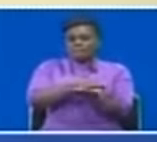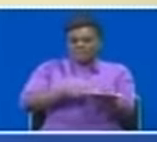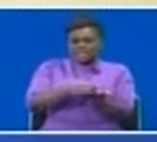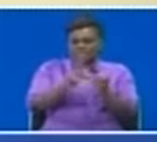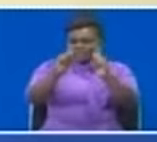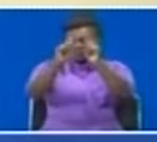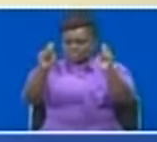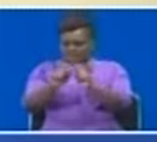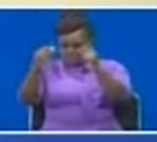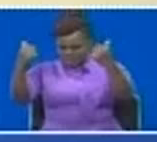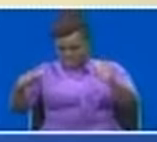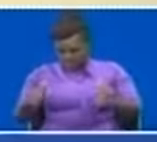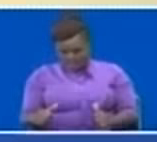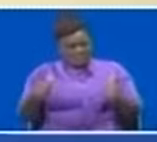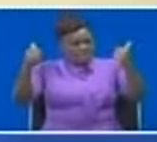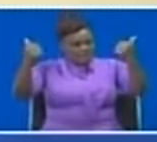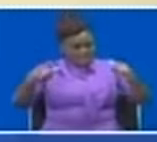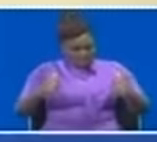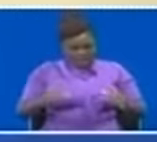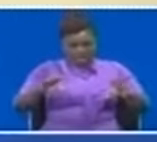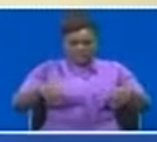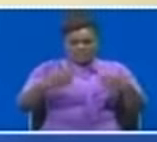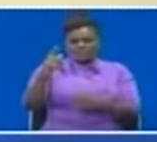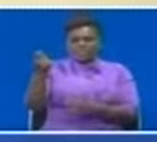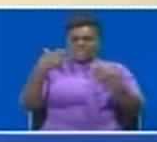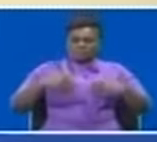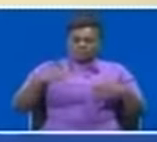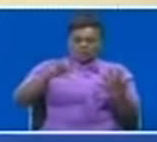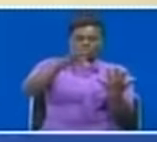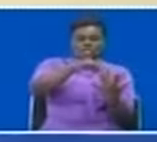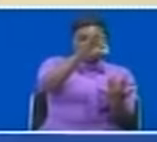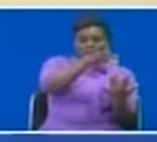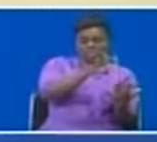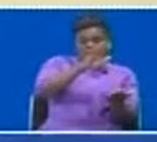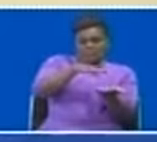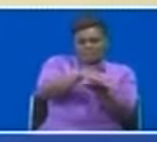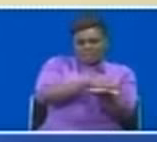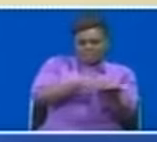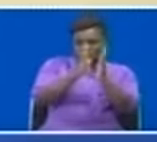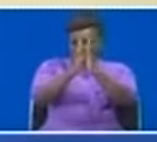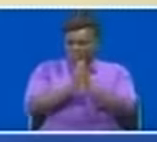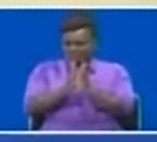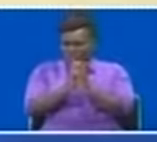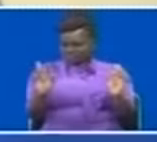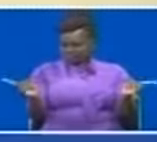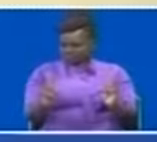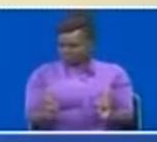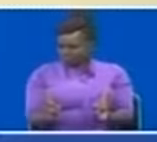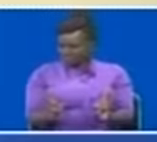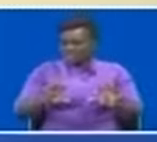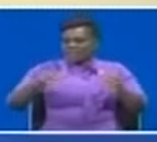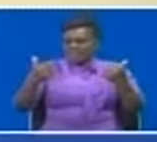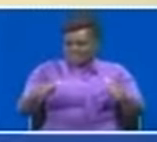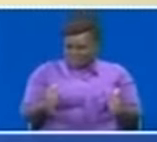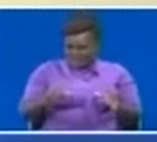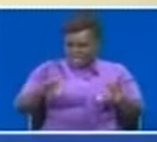ethnicity. Never again should we give Kenyans choices on the basis of religion. Never again should we give